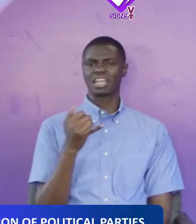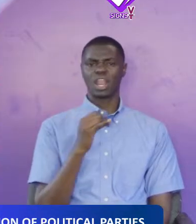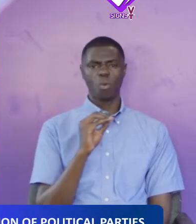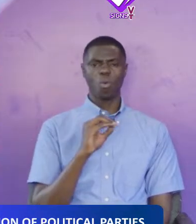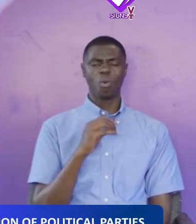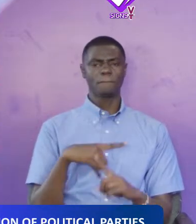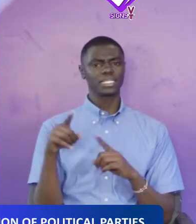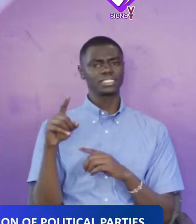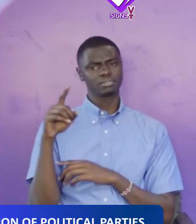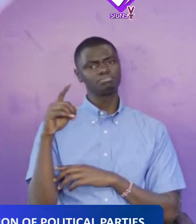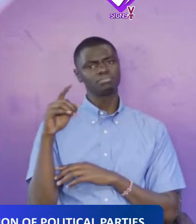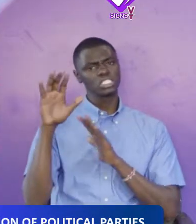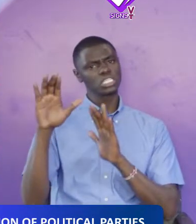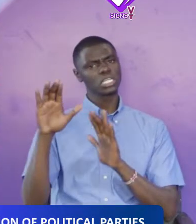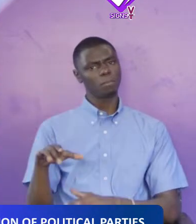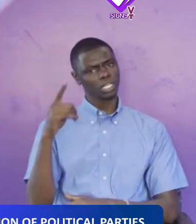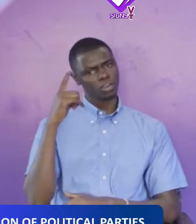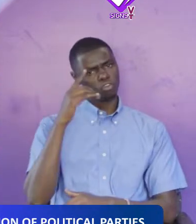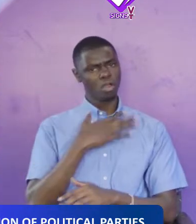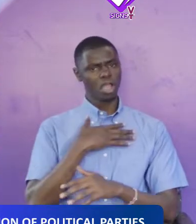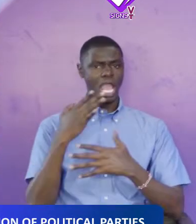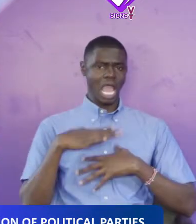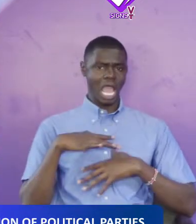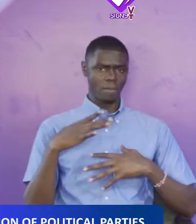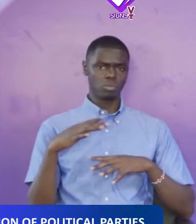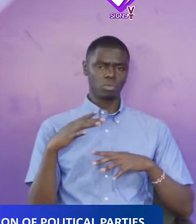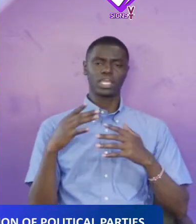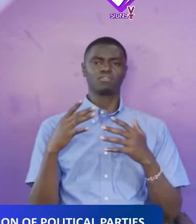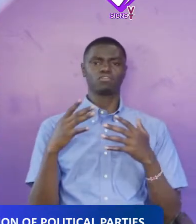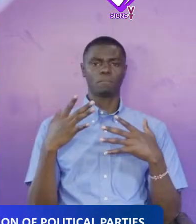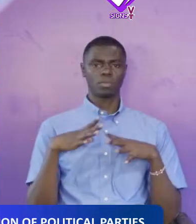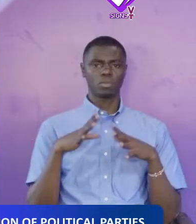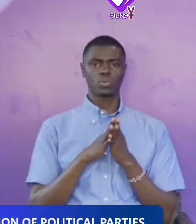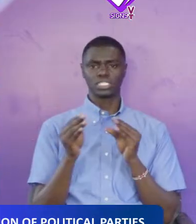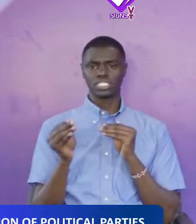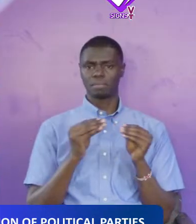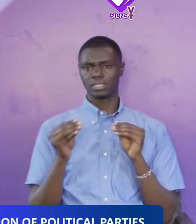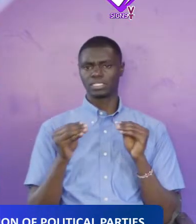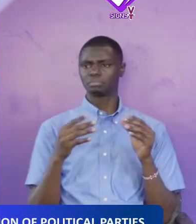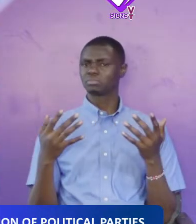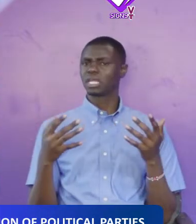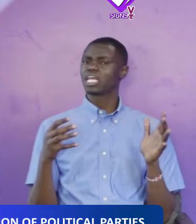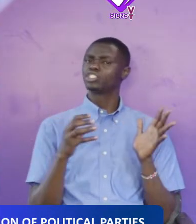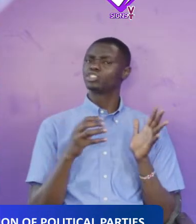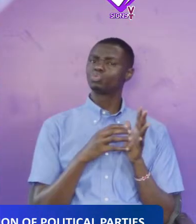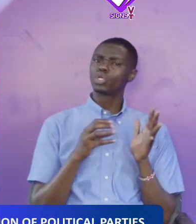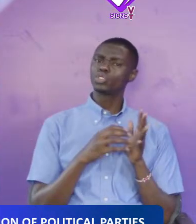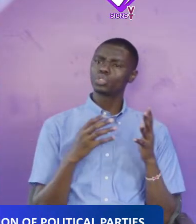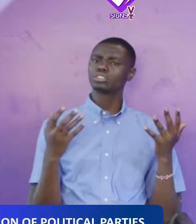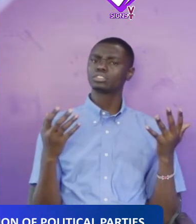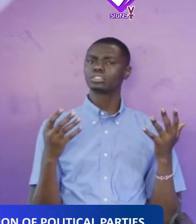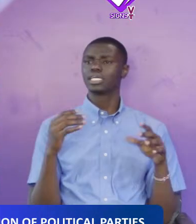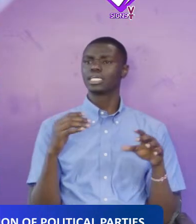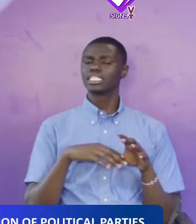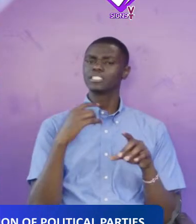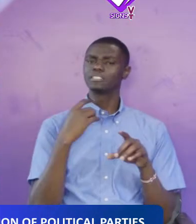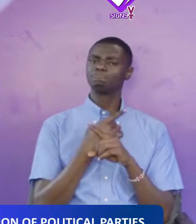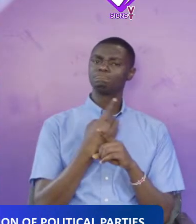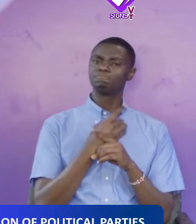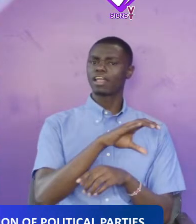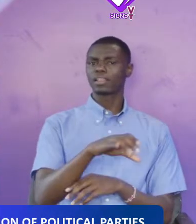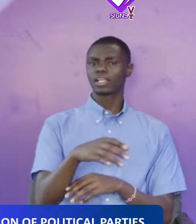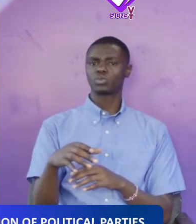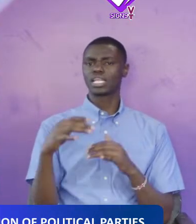this is very important for our demographic that we speak to. Yeah. You found situations in certain counties. For instance, right